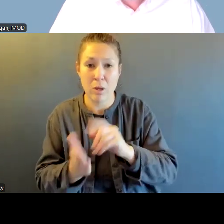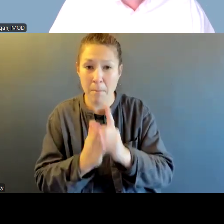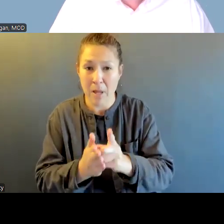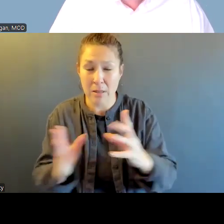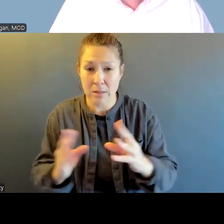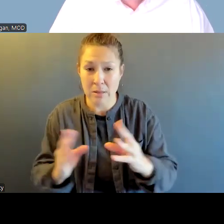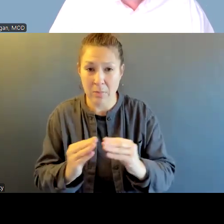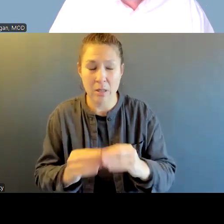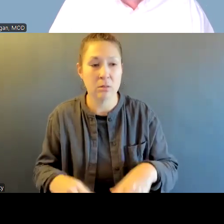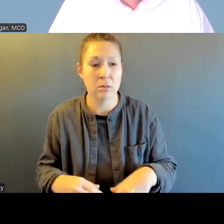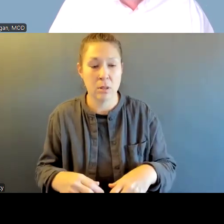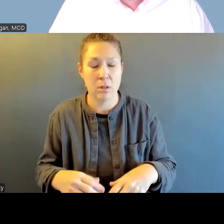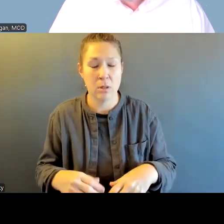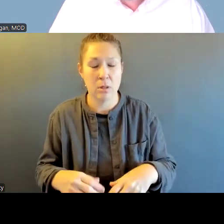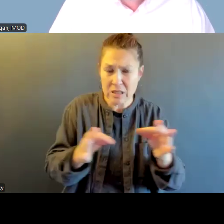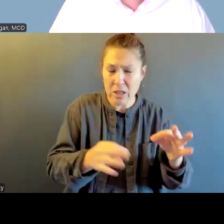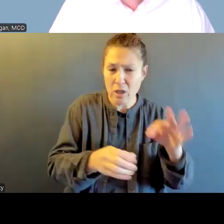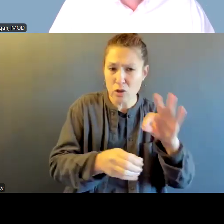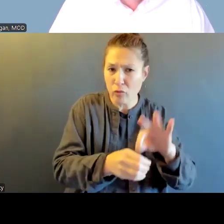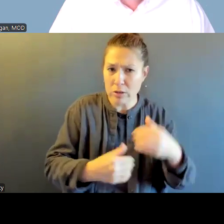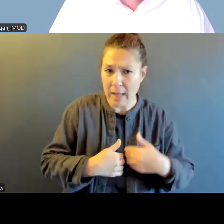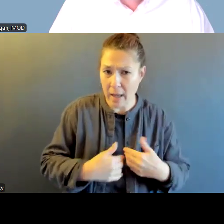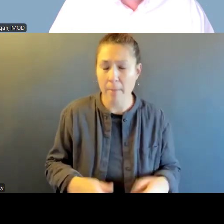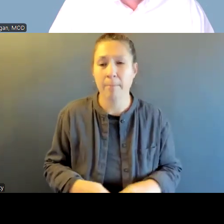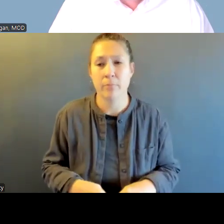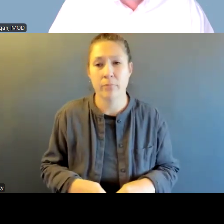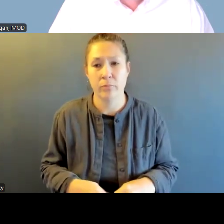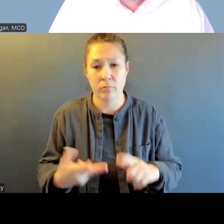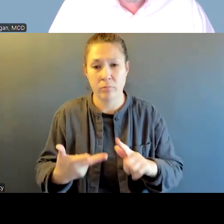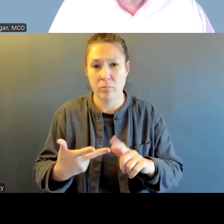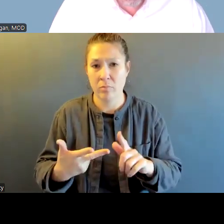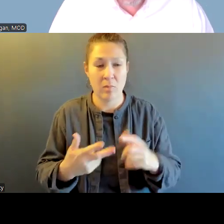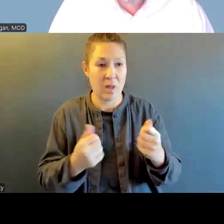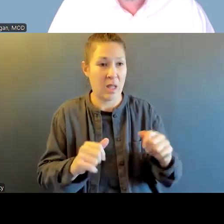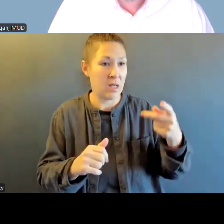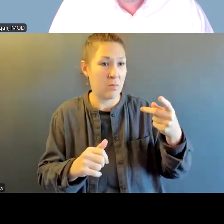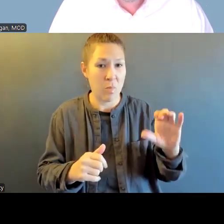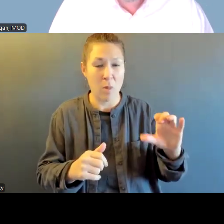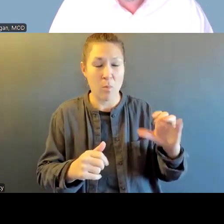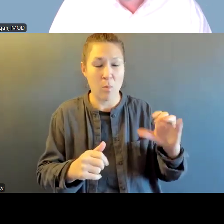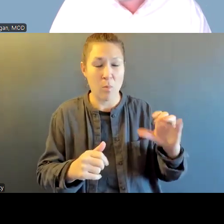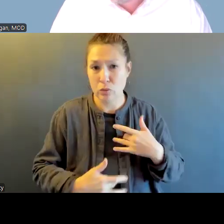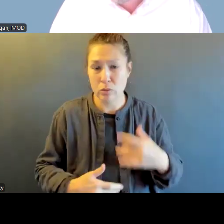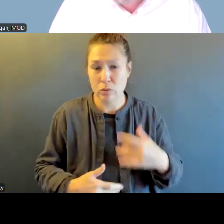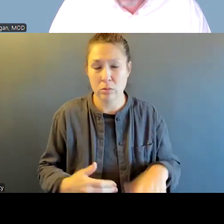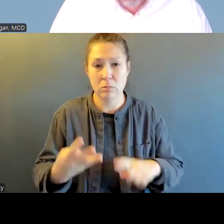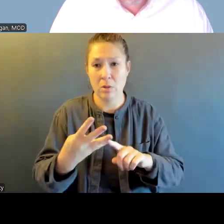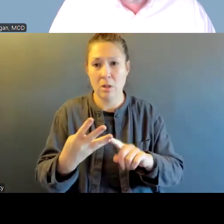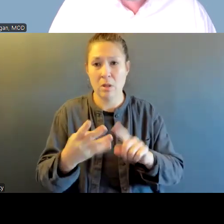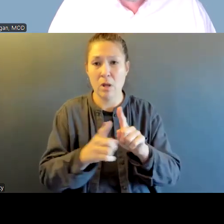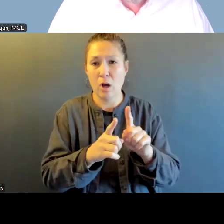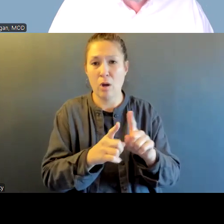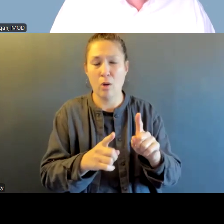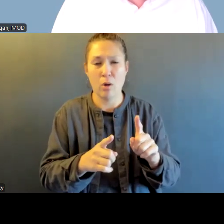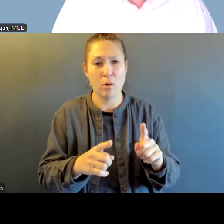votes taken, public comments and concerns raised, and action items and assignments that have been given to either subcommittees or